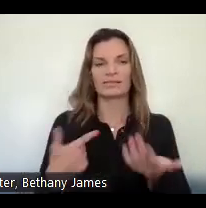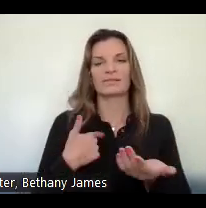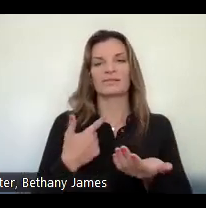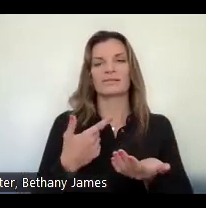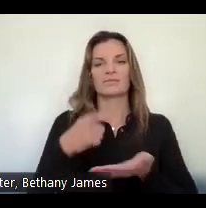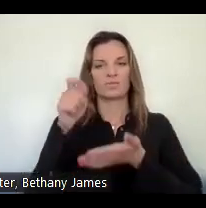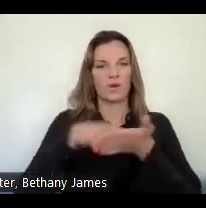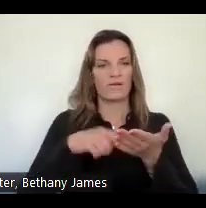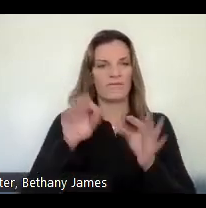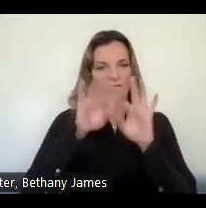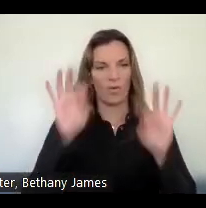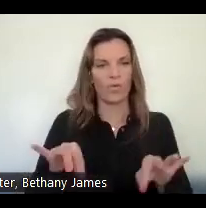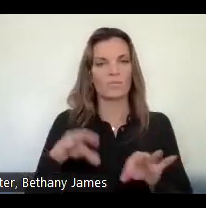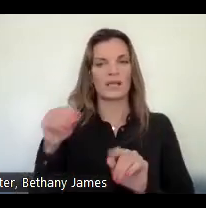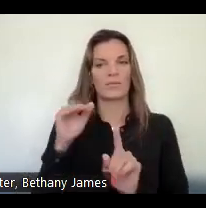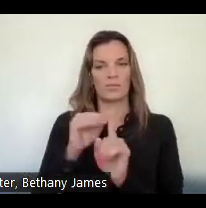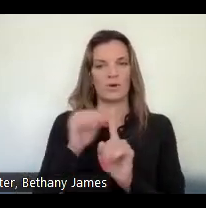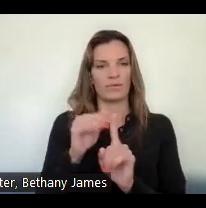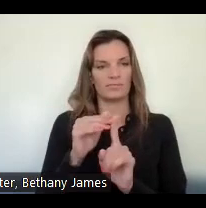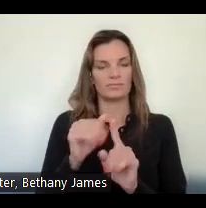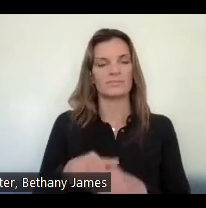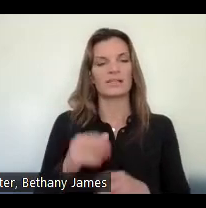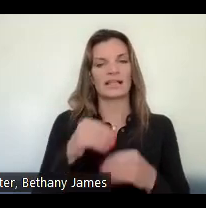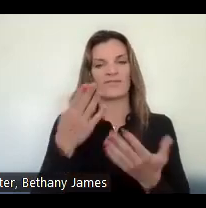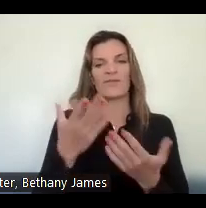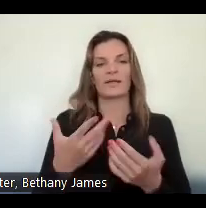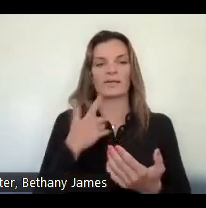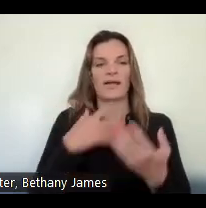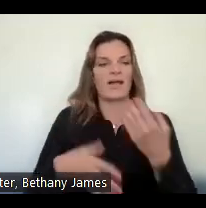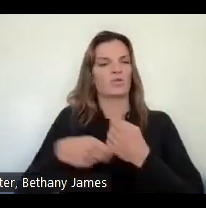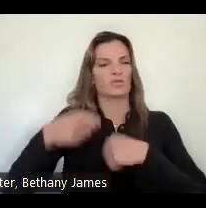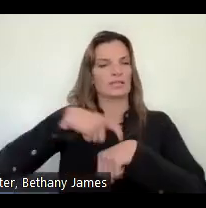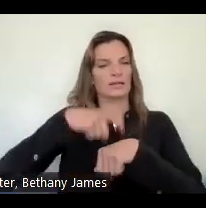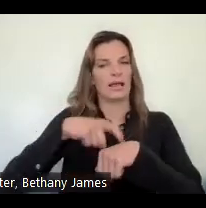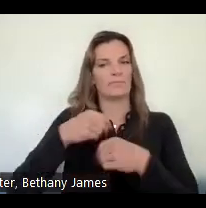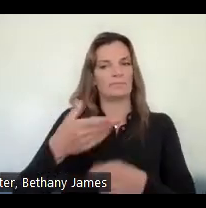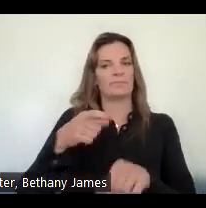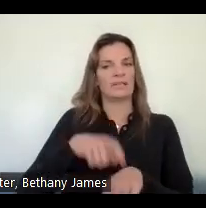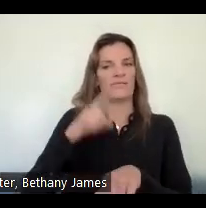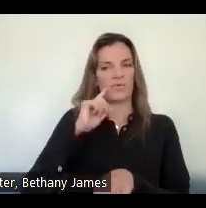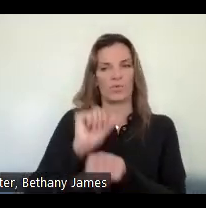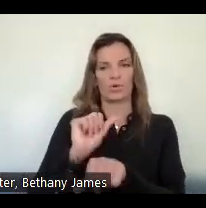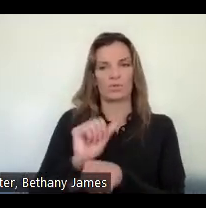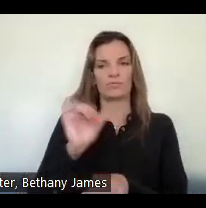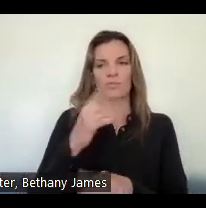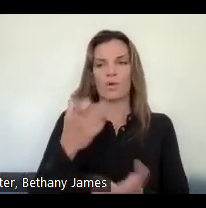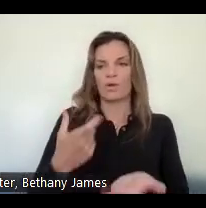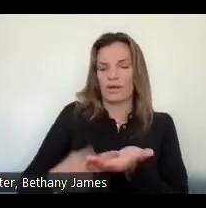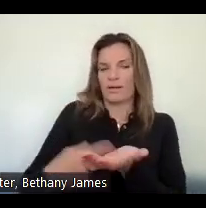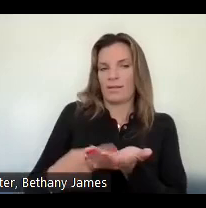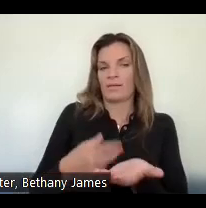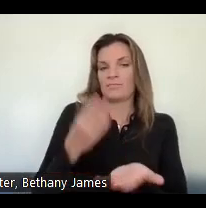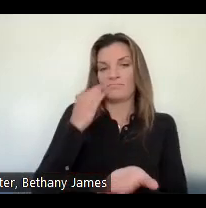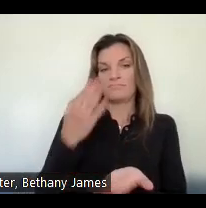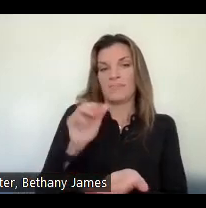prompts, and then also giving that individual extra time for their work tasks. And I want to highlight one of the apps too